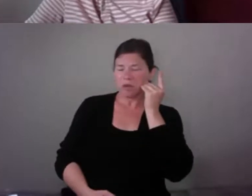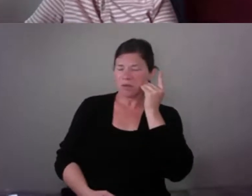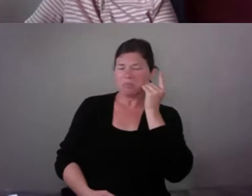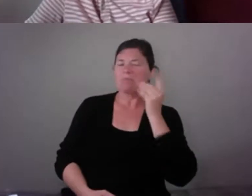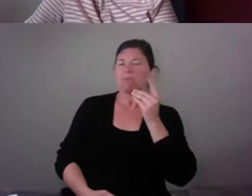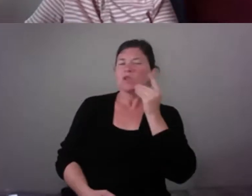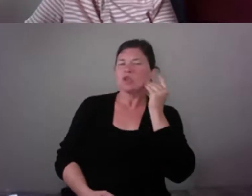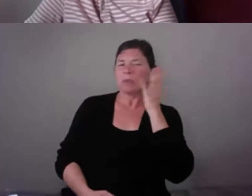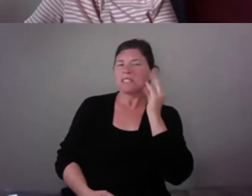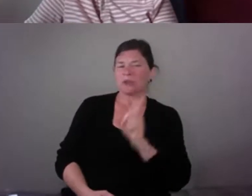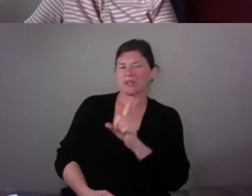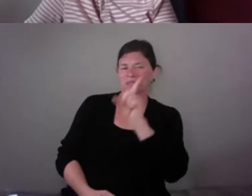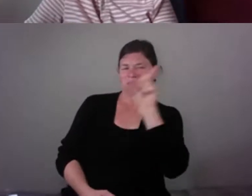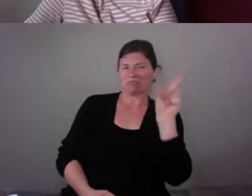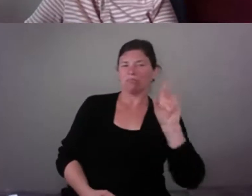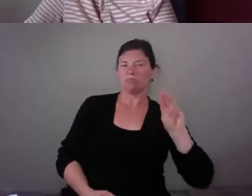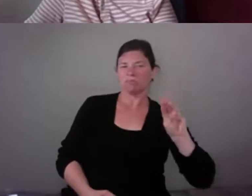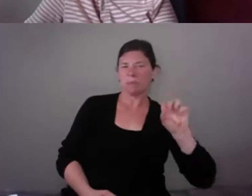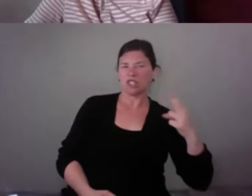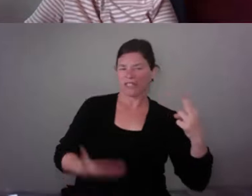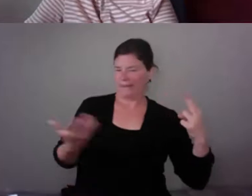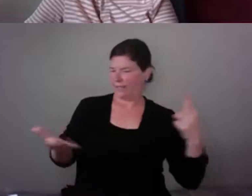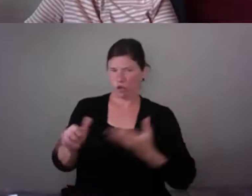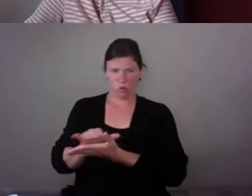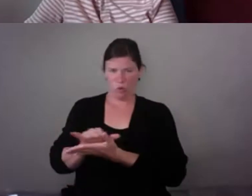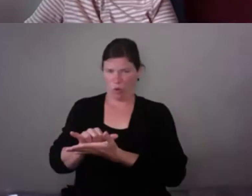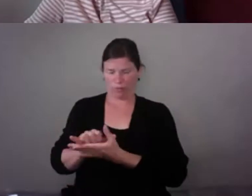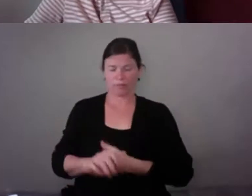Michigan, and the